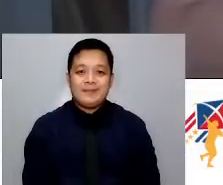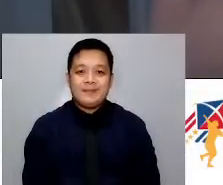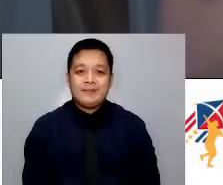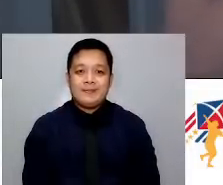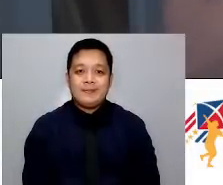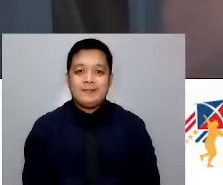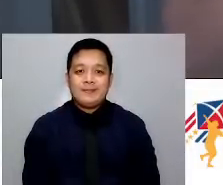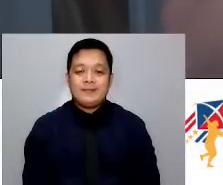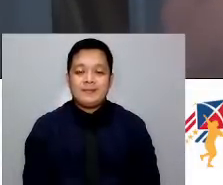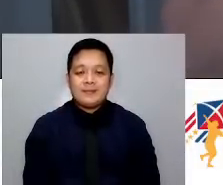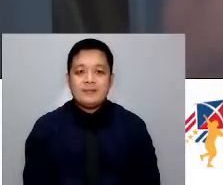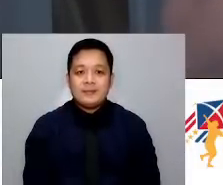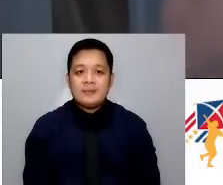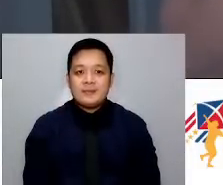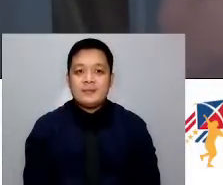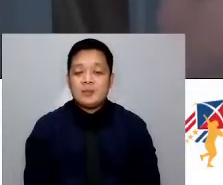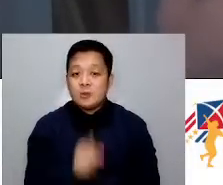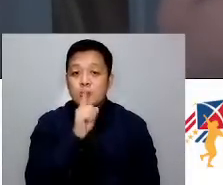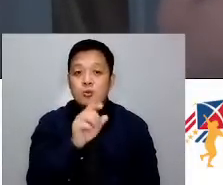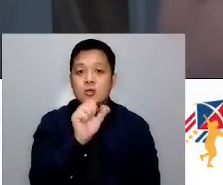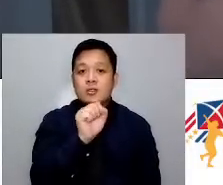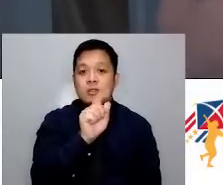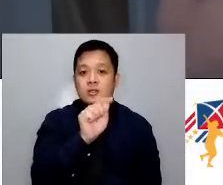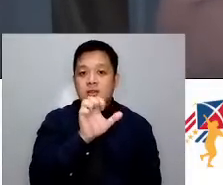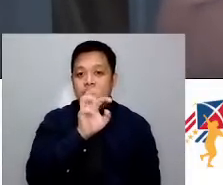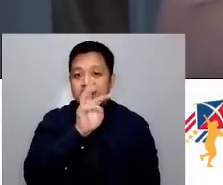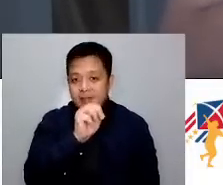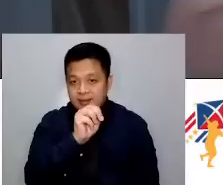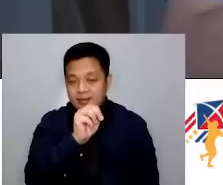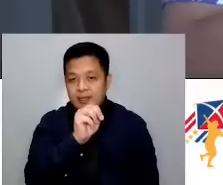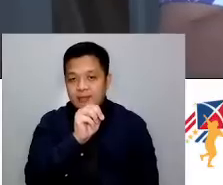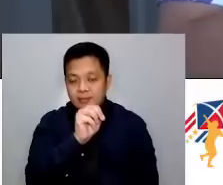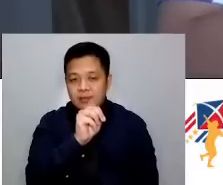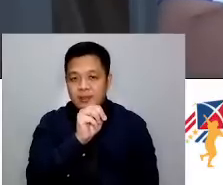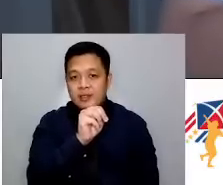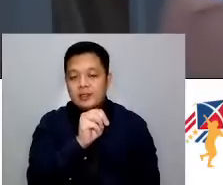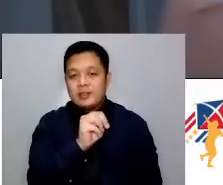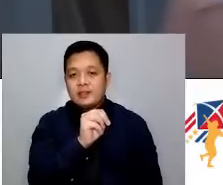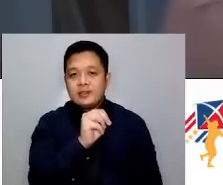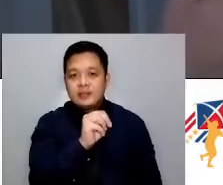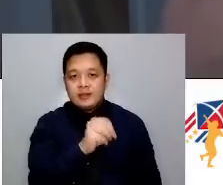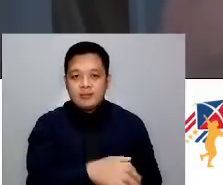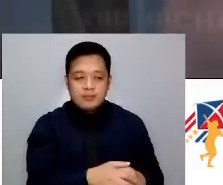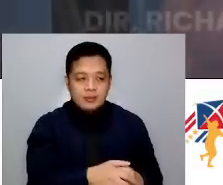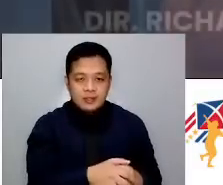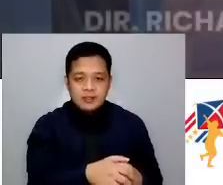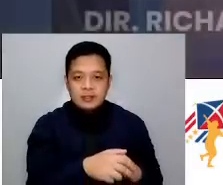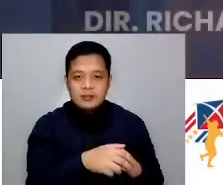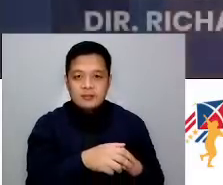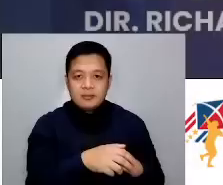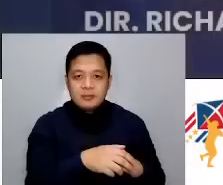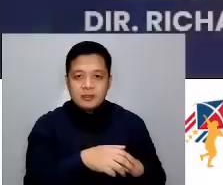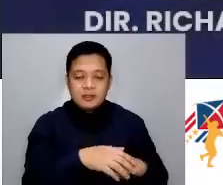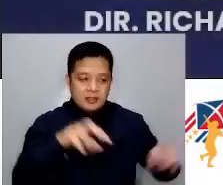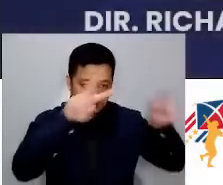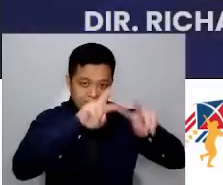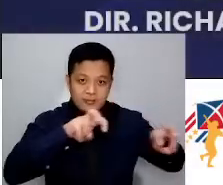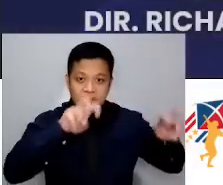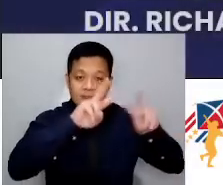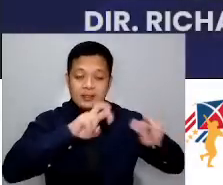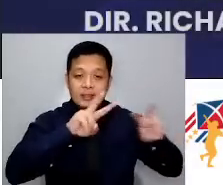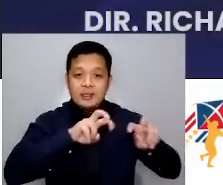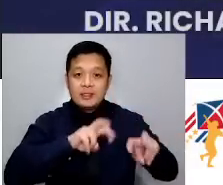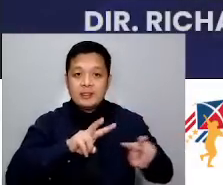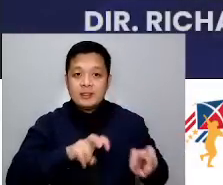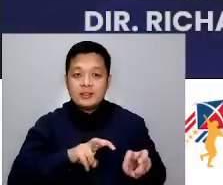Indeed, Mamana. For STEM Talk Pyramids Board of Judges, we have the following. We have Director